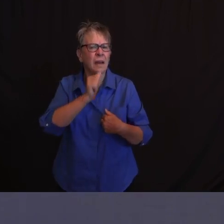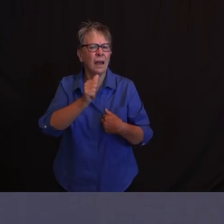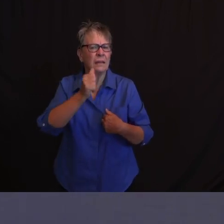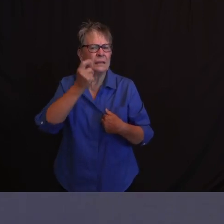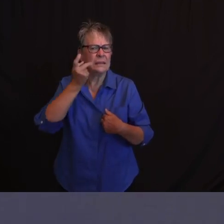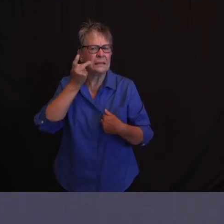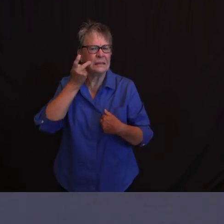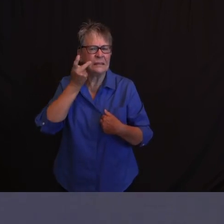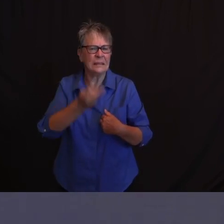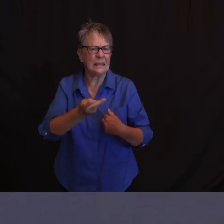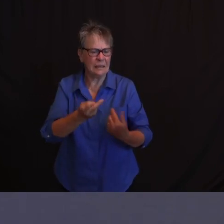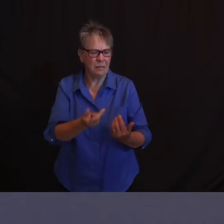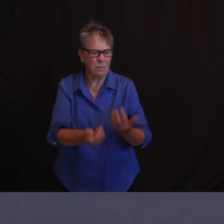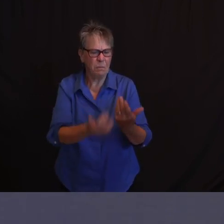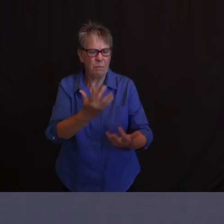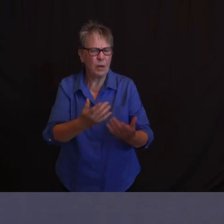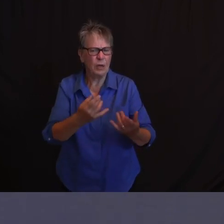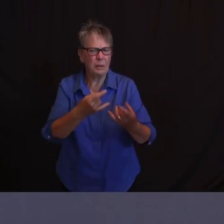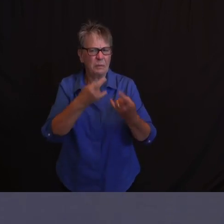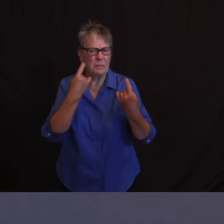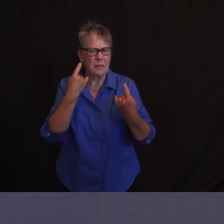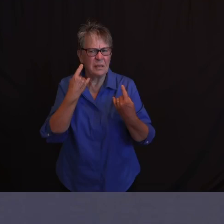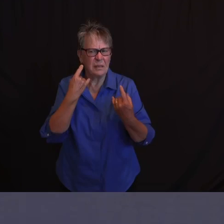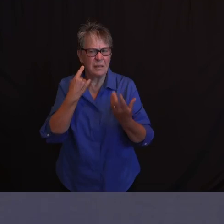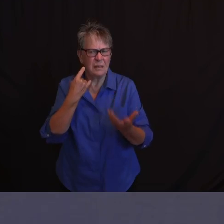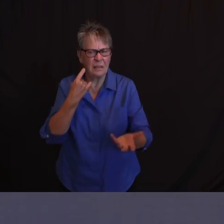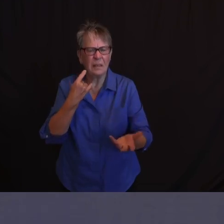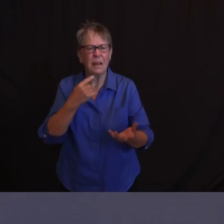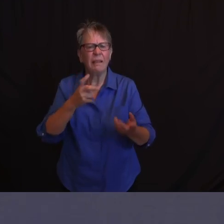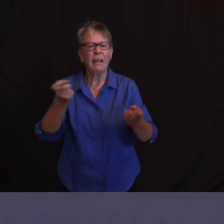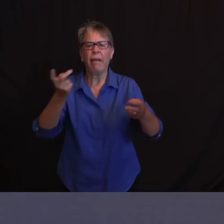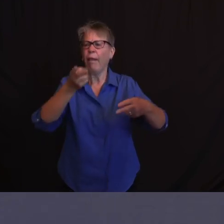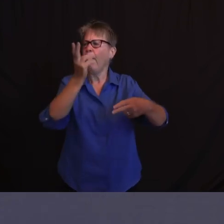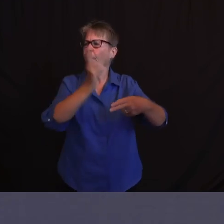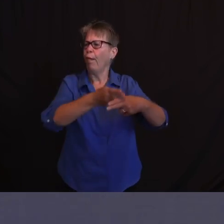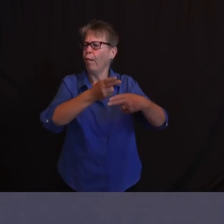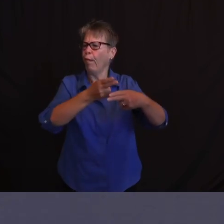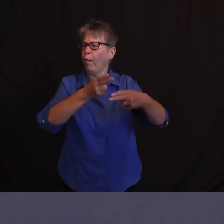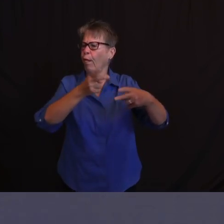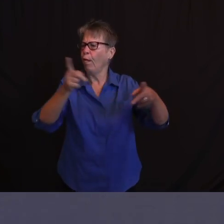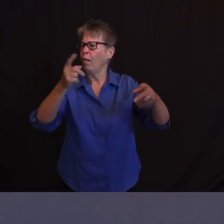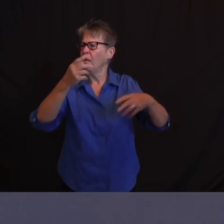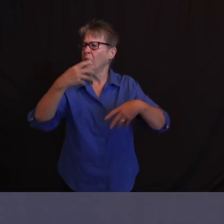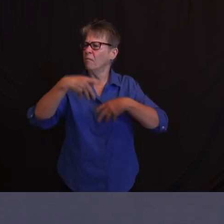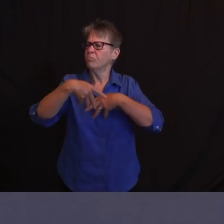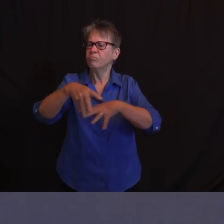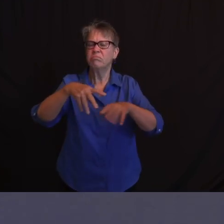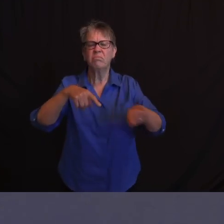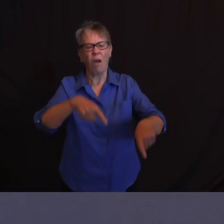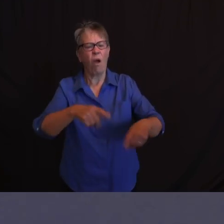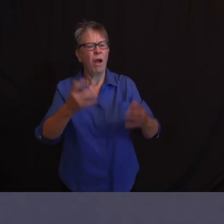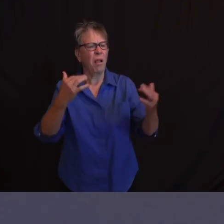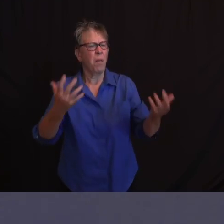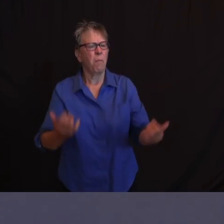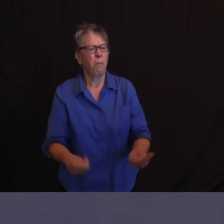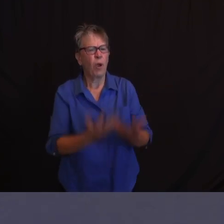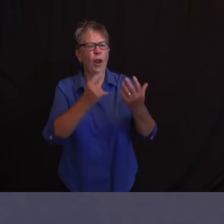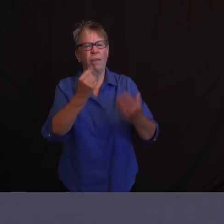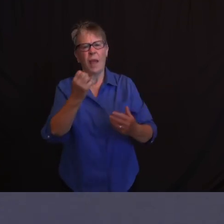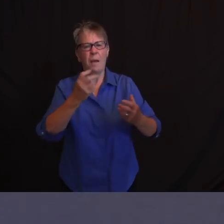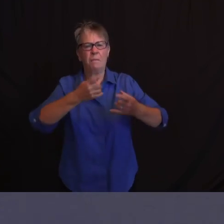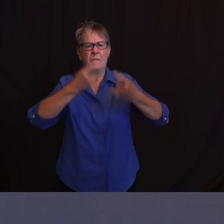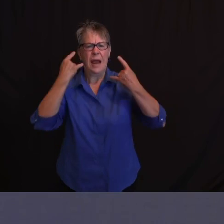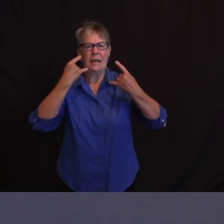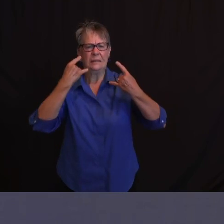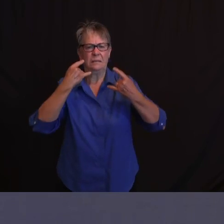seen you out there, though. I don't think so, but maybe you were masked up, but I didn't recognize you. Overcrowding the